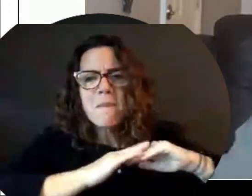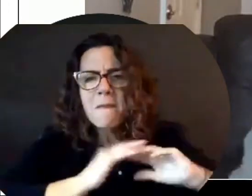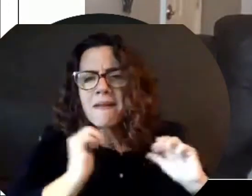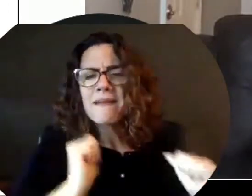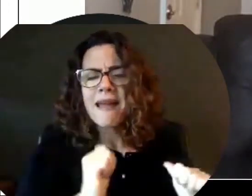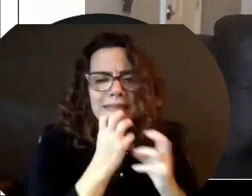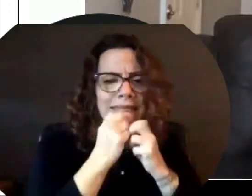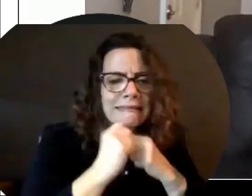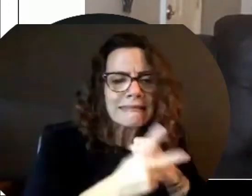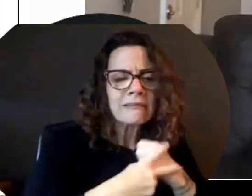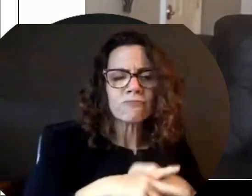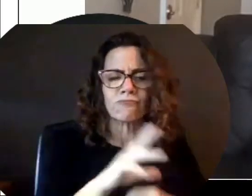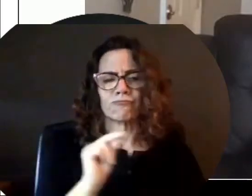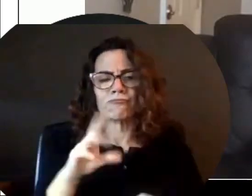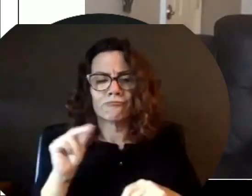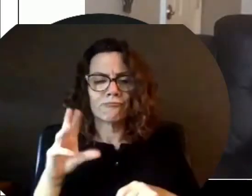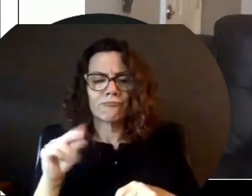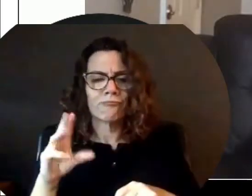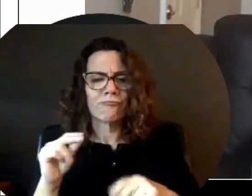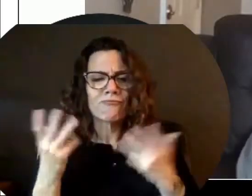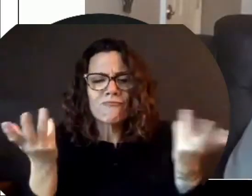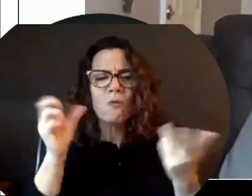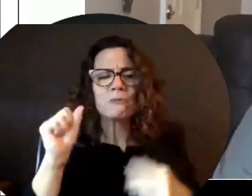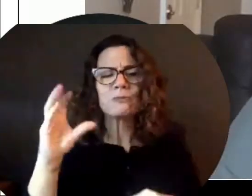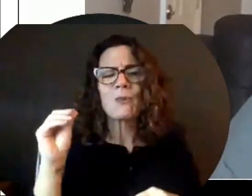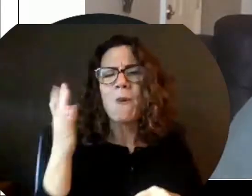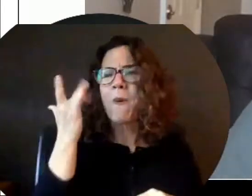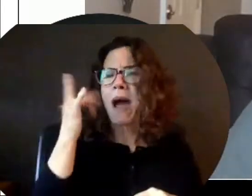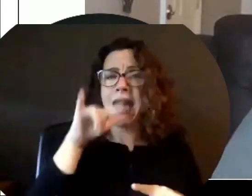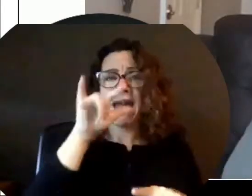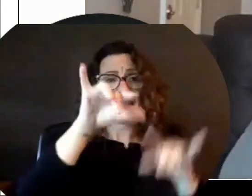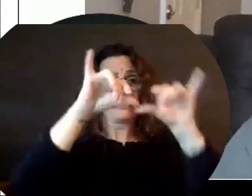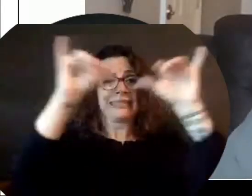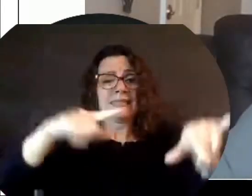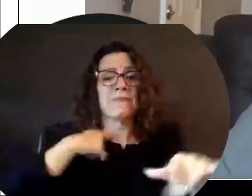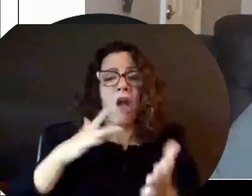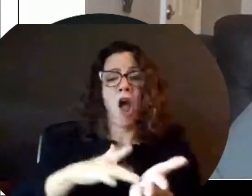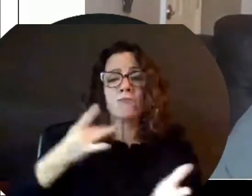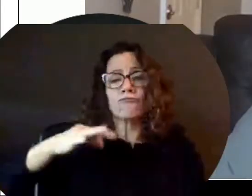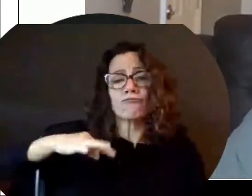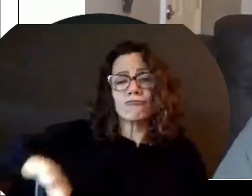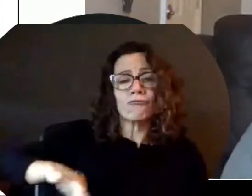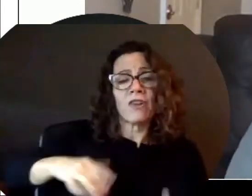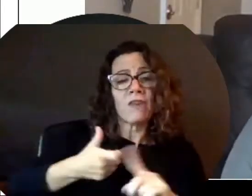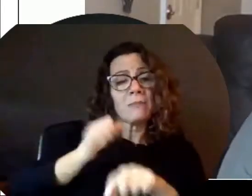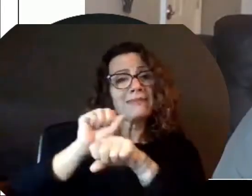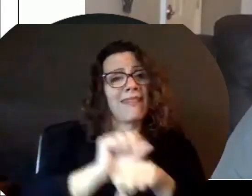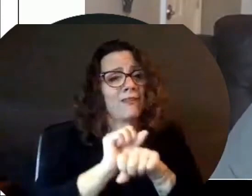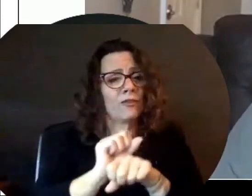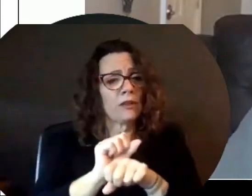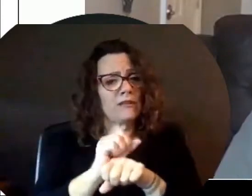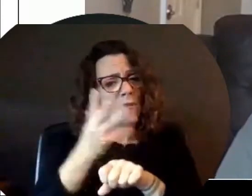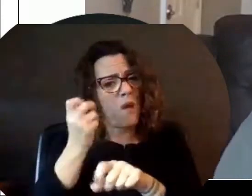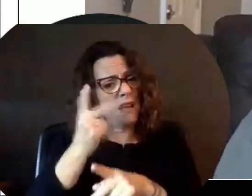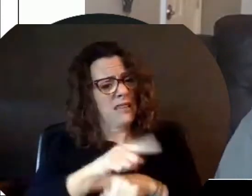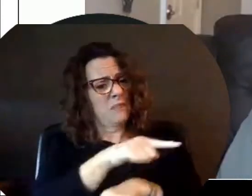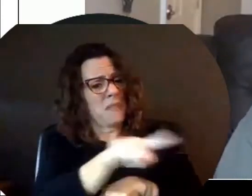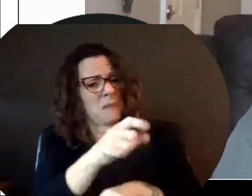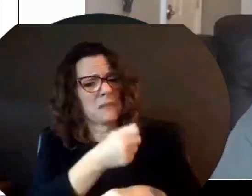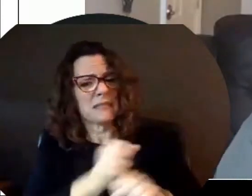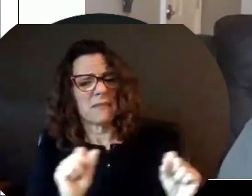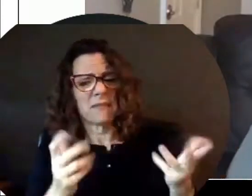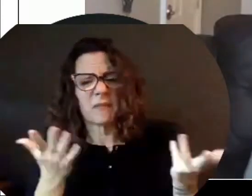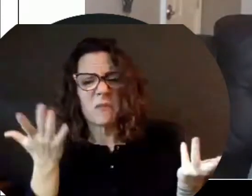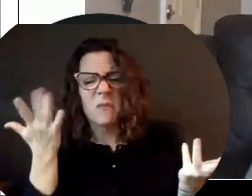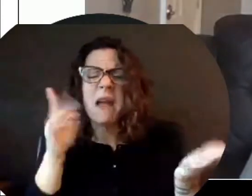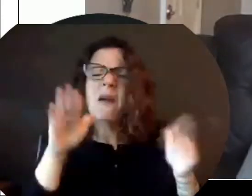when people are in prison, they are being enslaved. They start talking a lot about how they're regarding and mutual aid. And one of the things that made me think